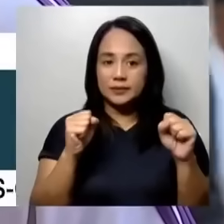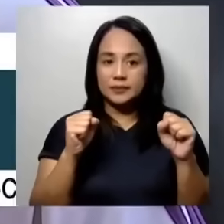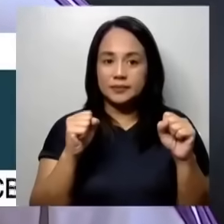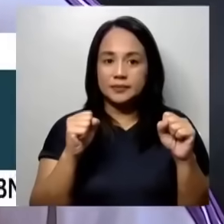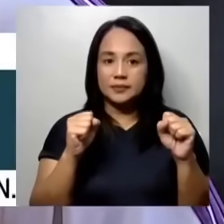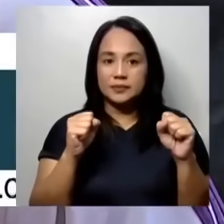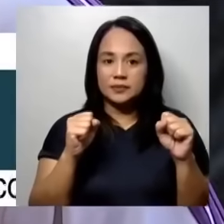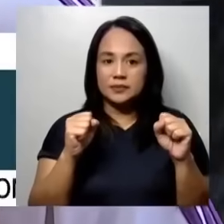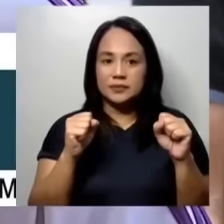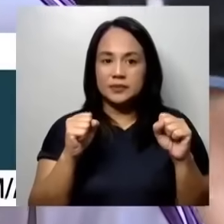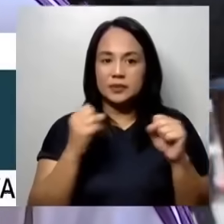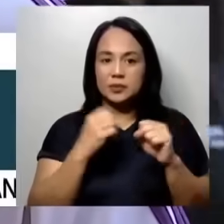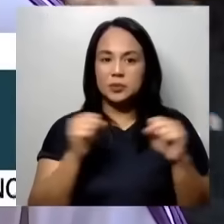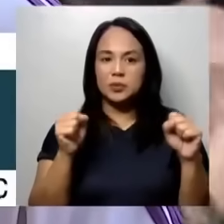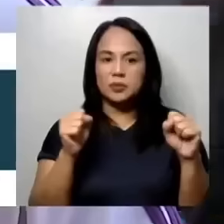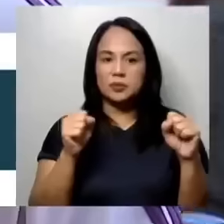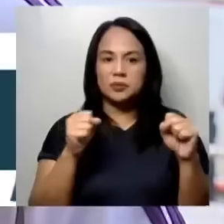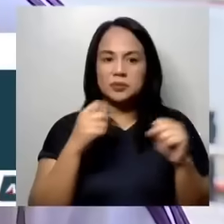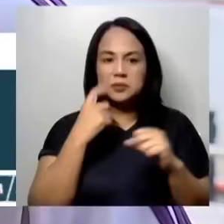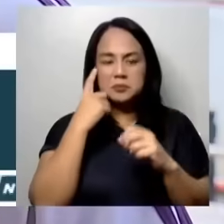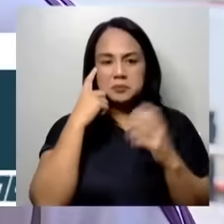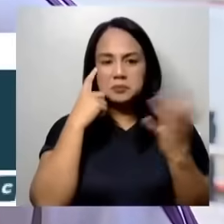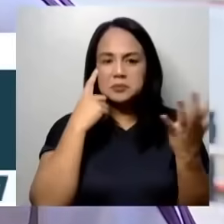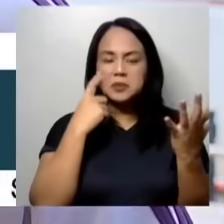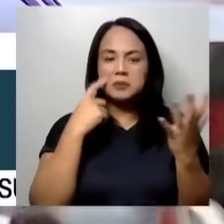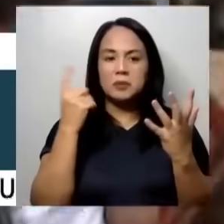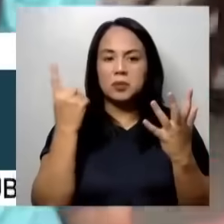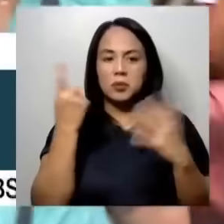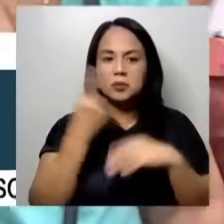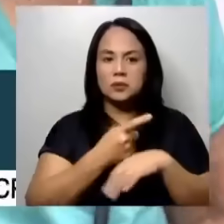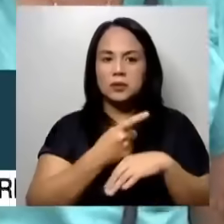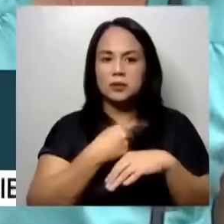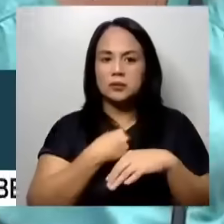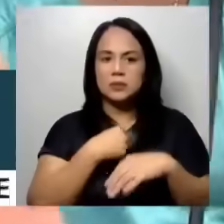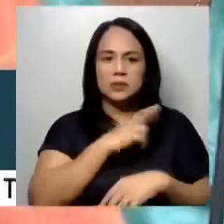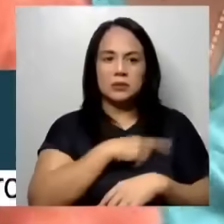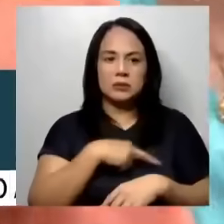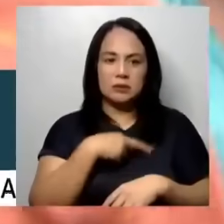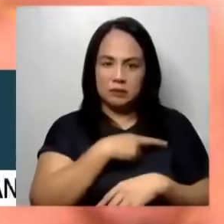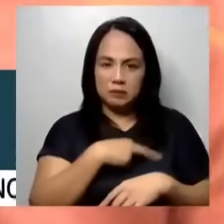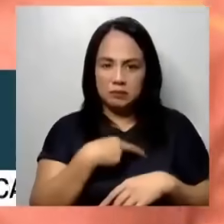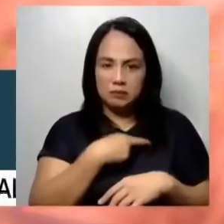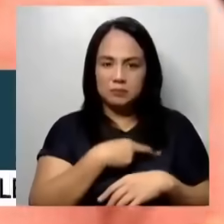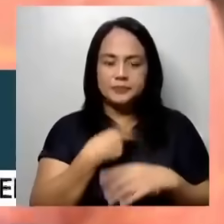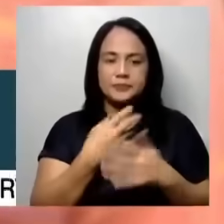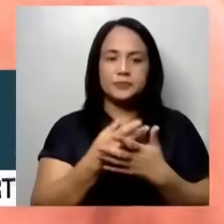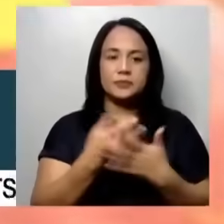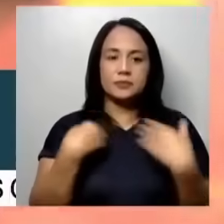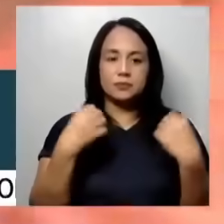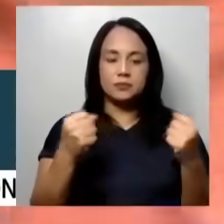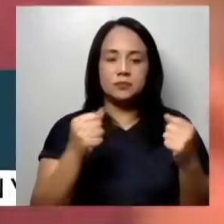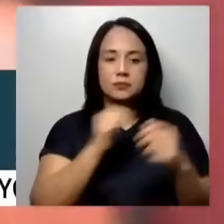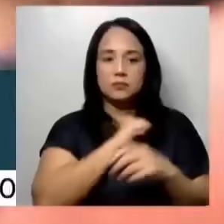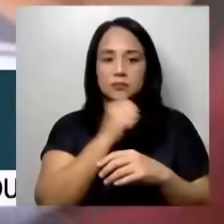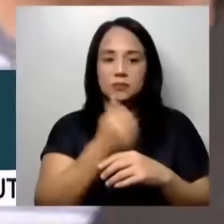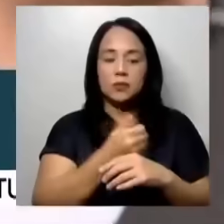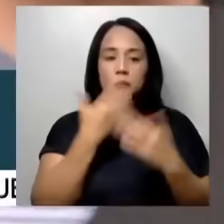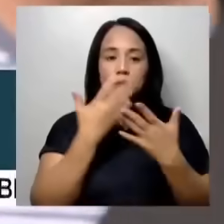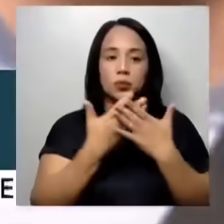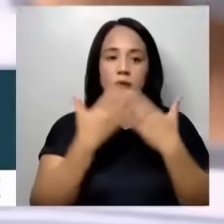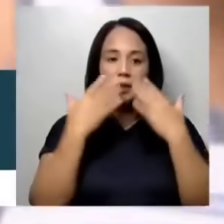siyempre magtataka ka eh. Baka isang araw magsisika lang. For health authorities, it is a good habit to